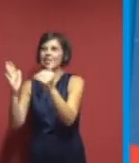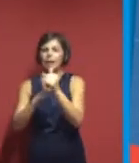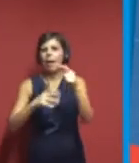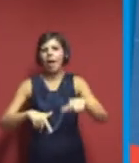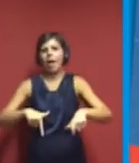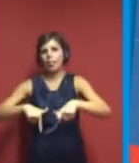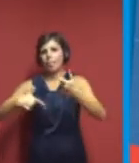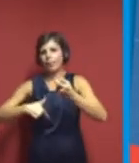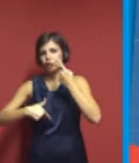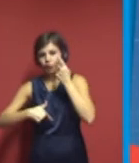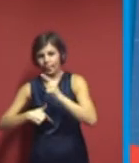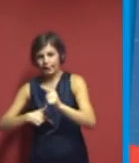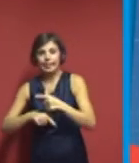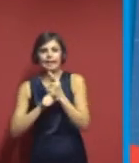And